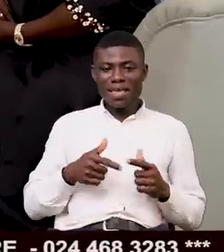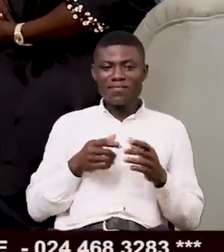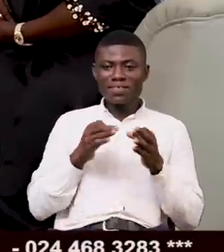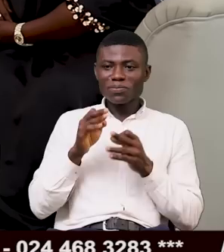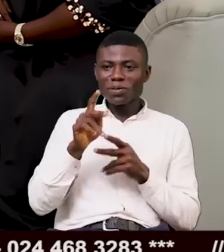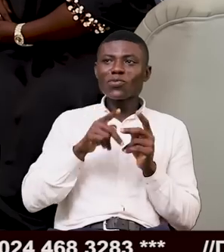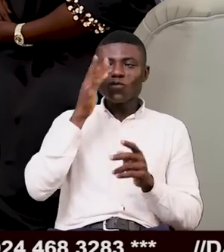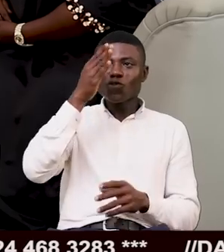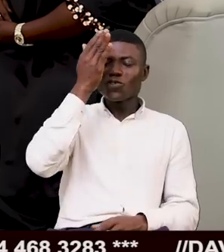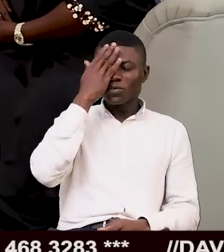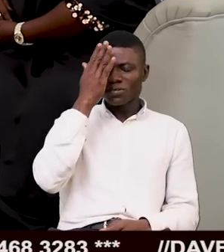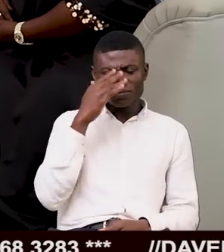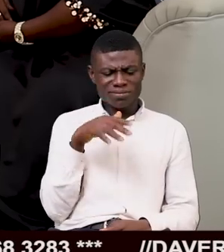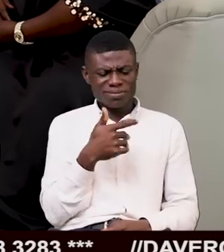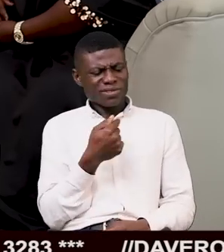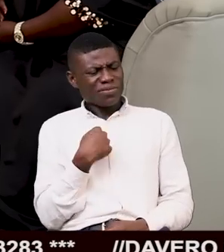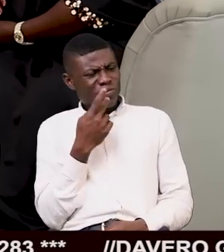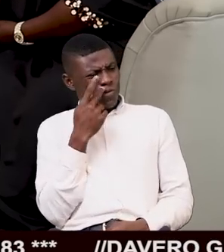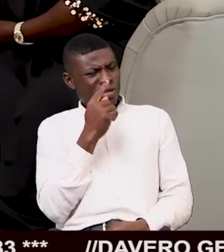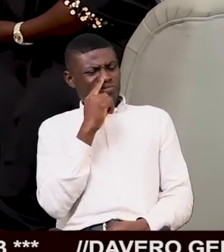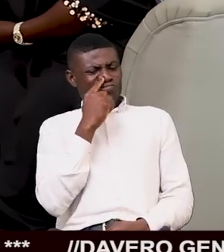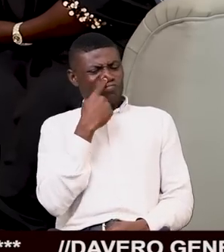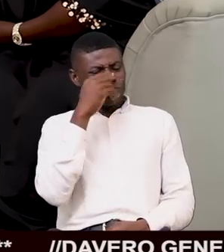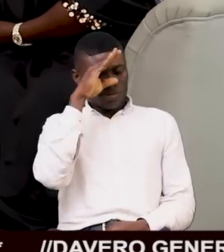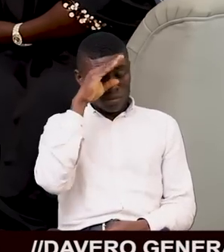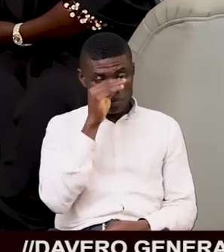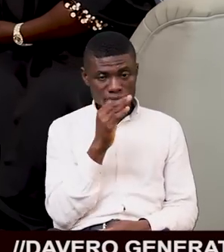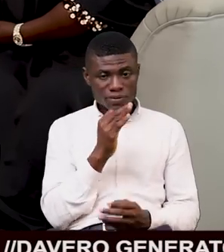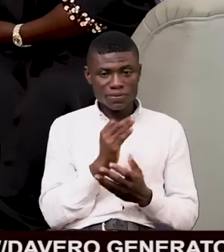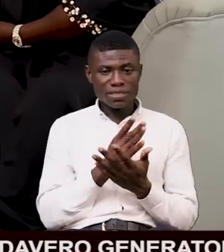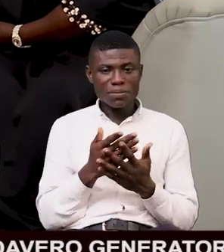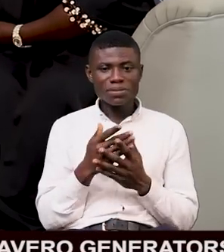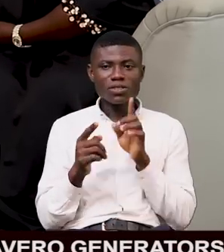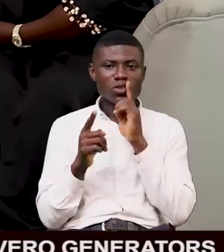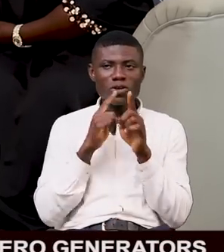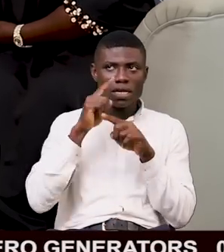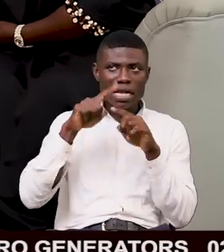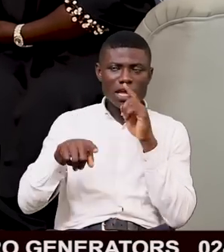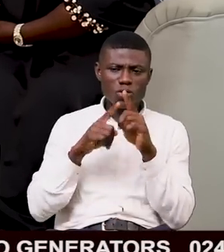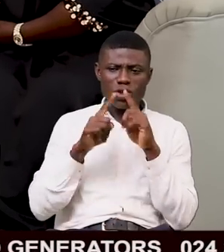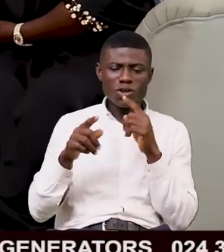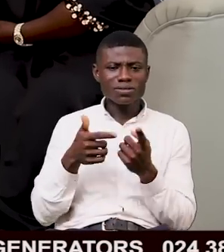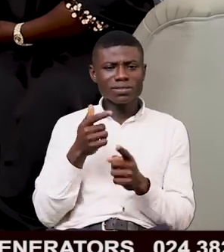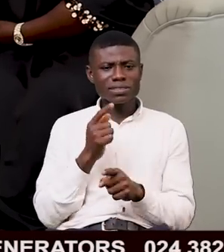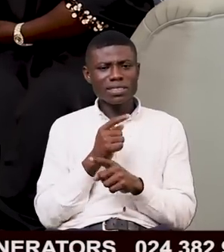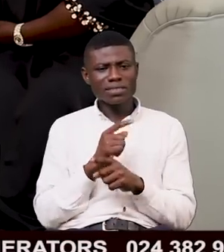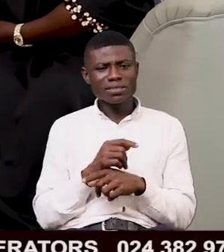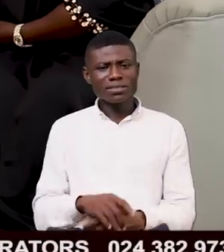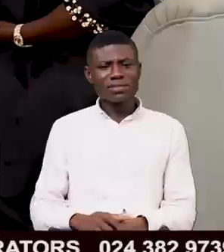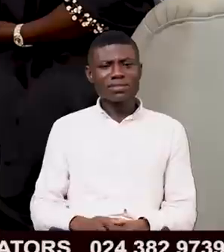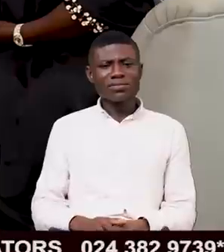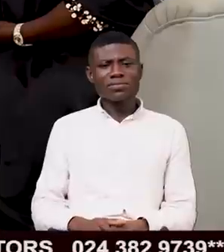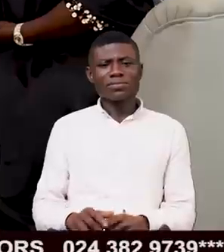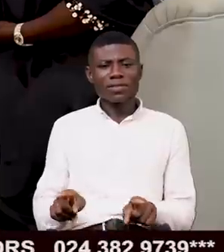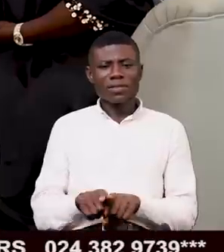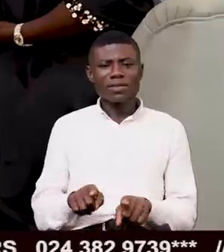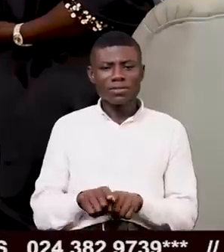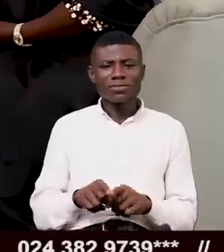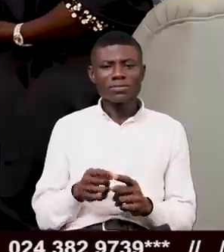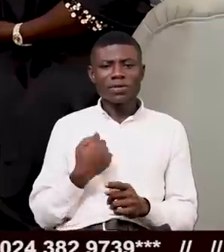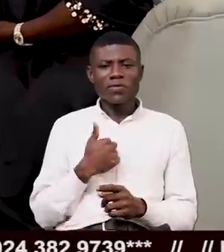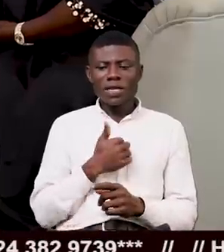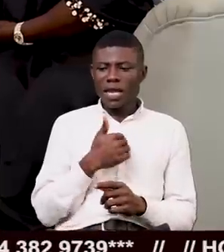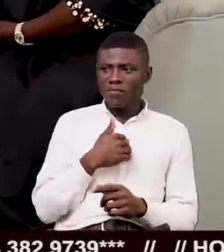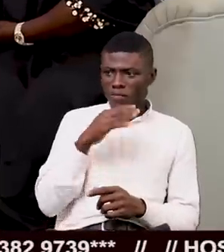amazing I was so but that's what ball me that's or your ball and I say bibi wan anu so a won kan me hunanim debi and I meet you am to a man so dey